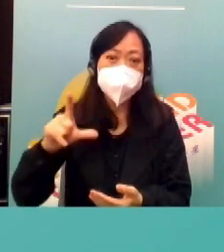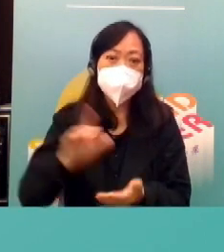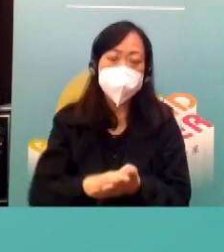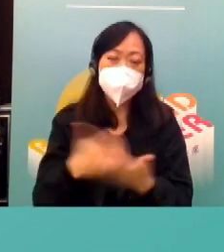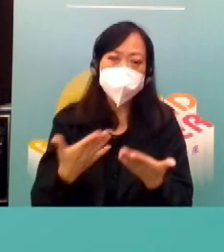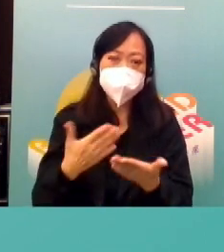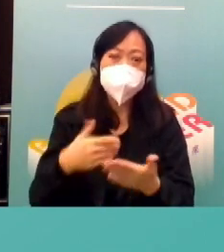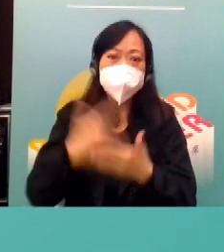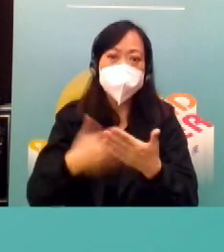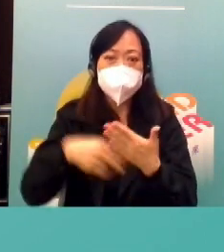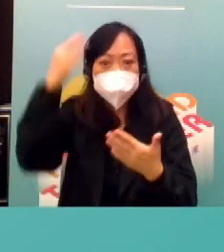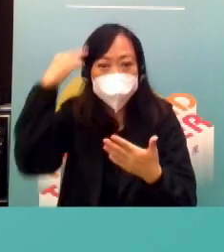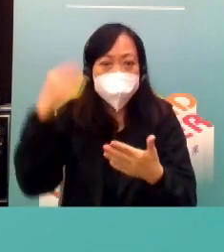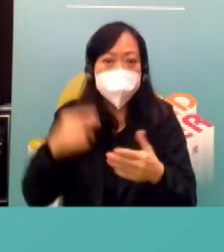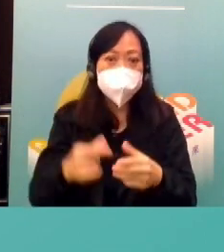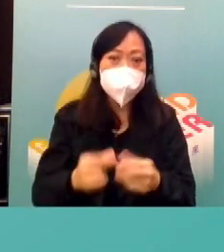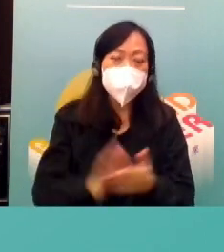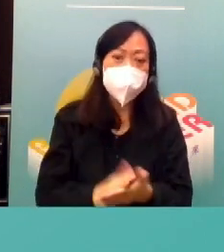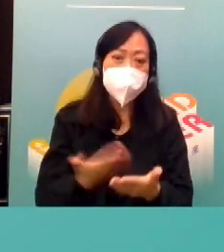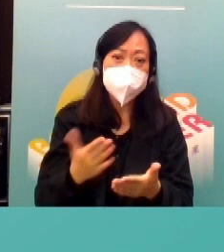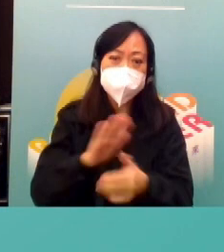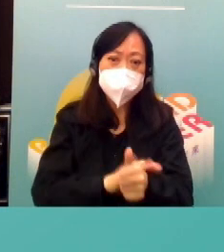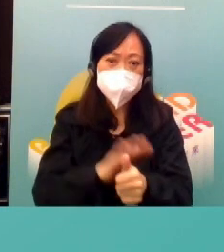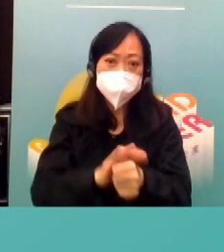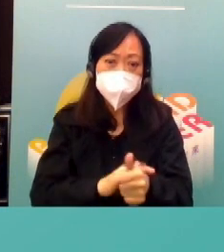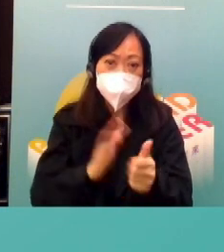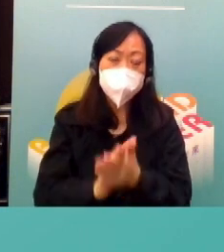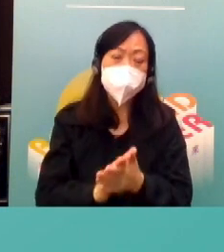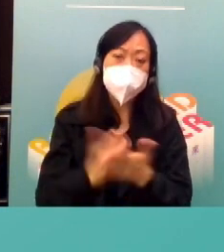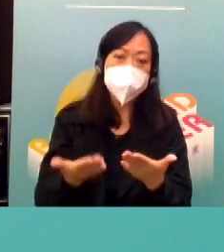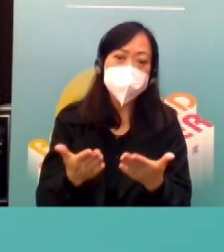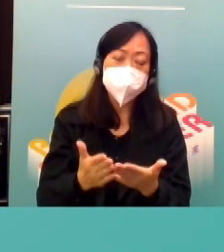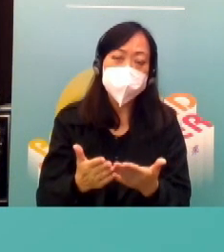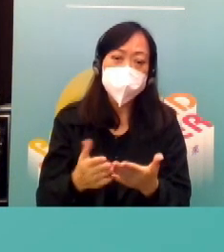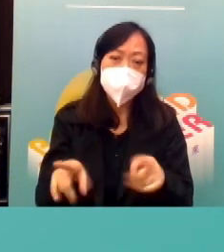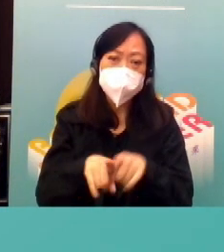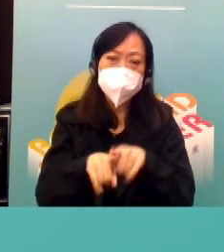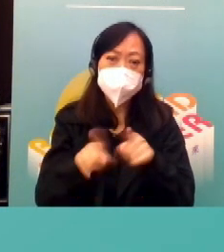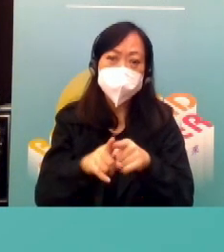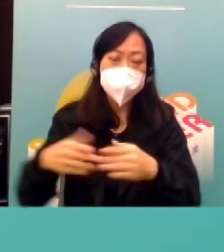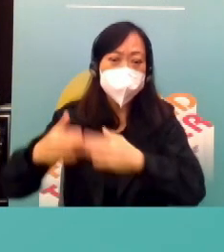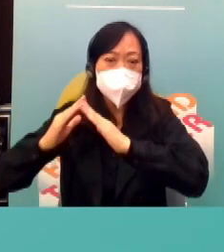resource conservation, and adaptation and resilience building. So